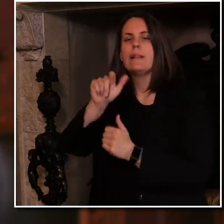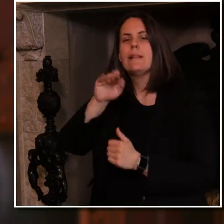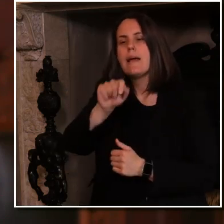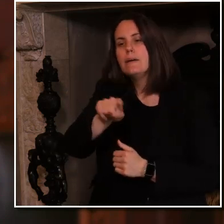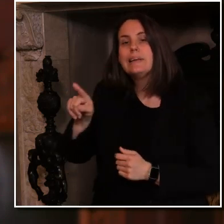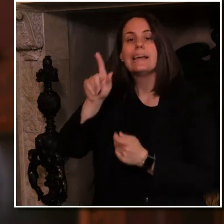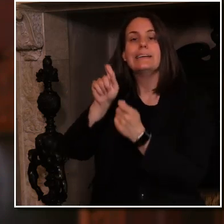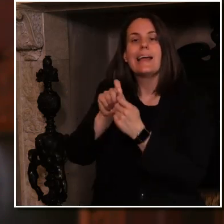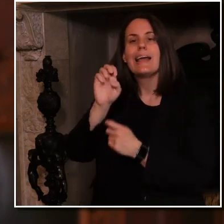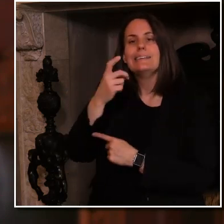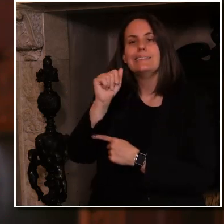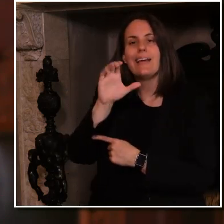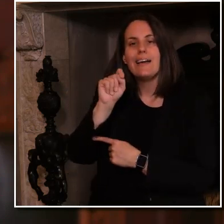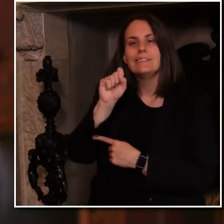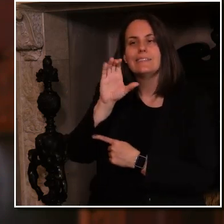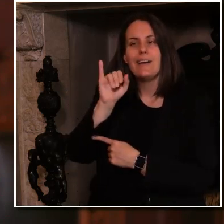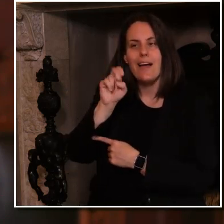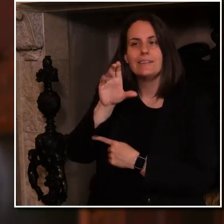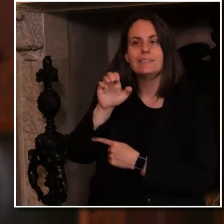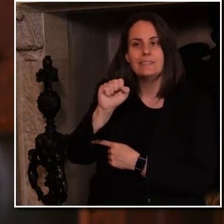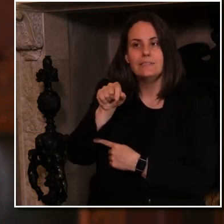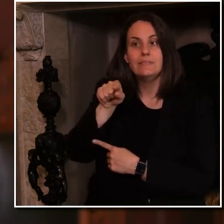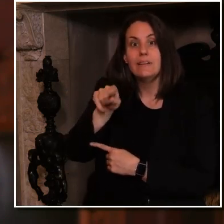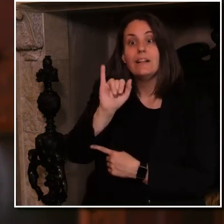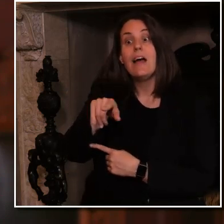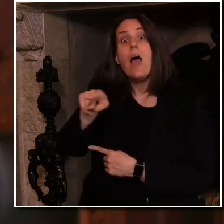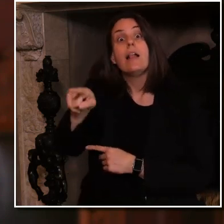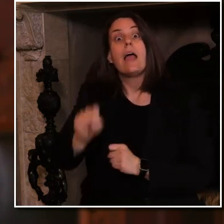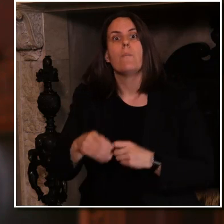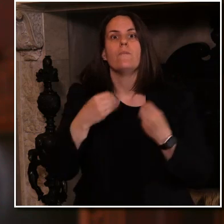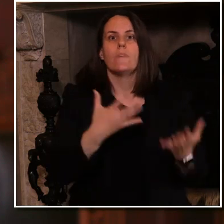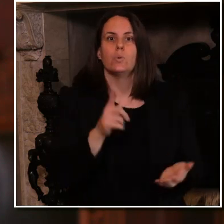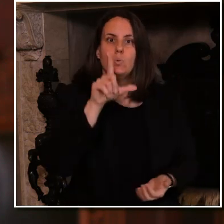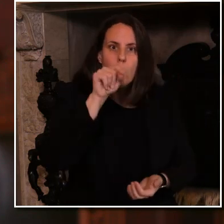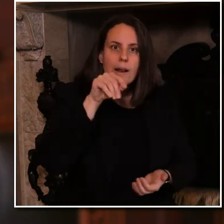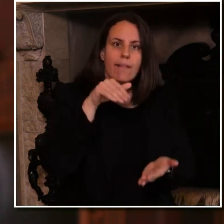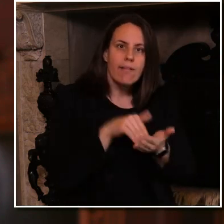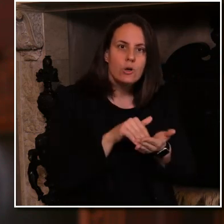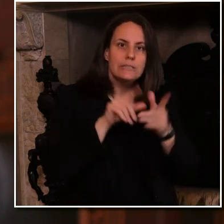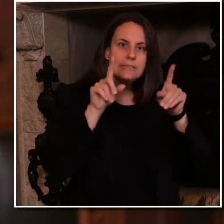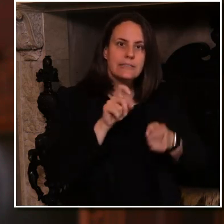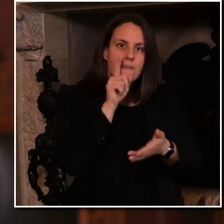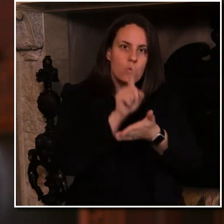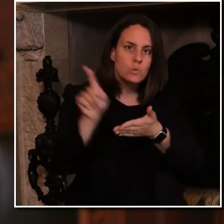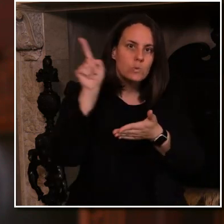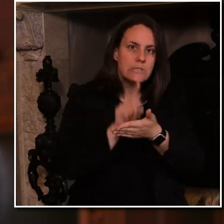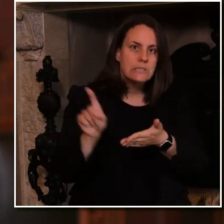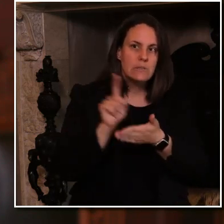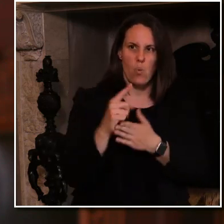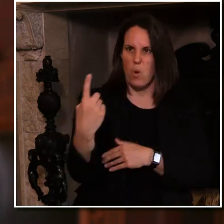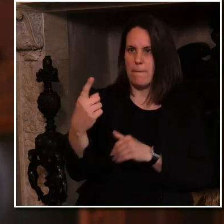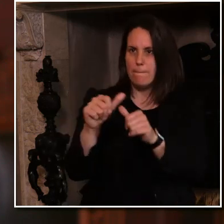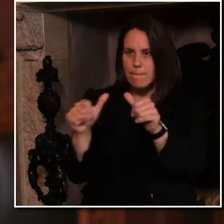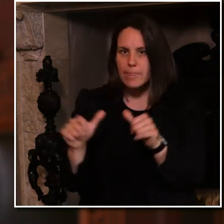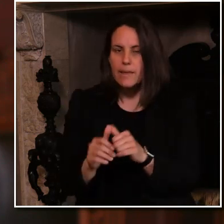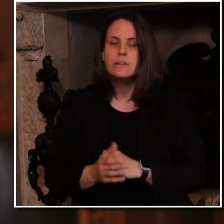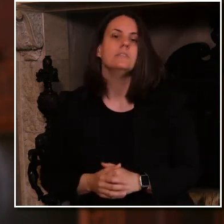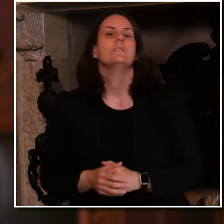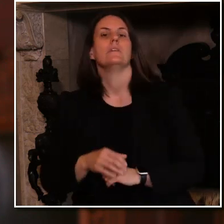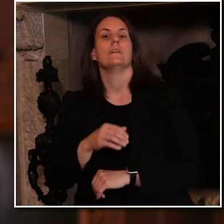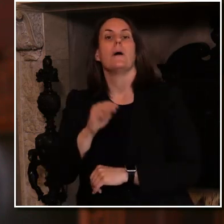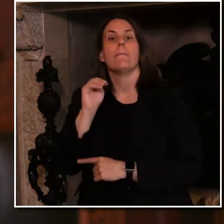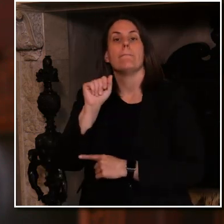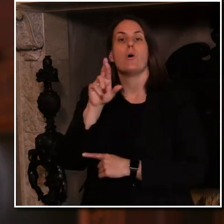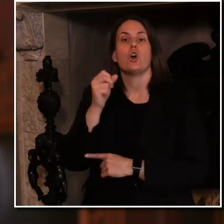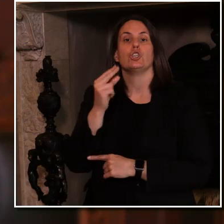well as a partnership and a contract with Marshfield Clinic to start at 10,000 tests a week.